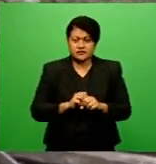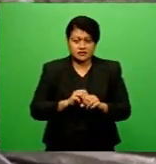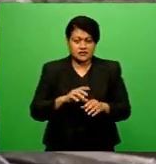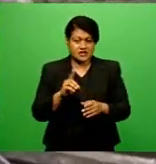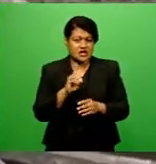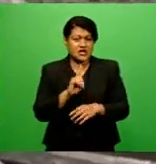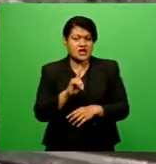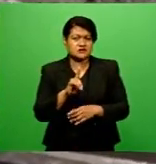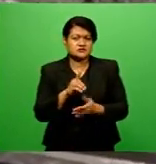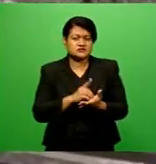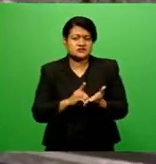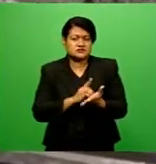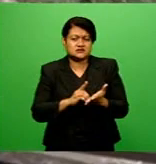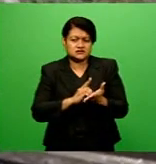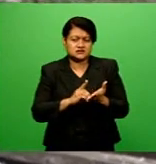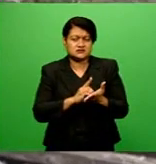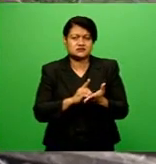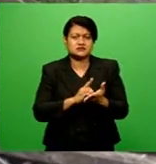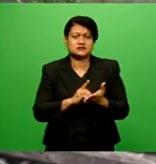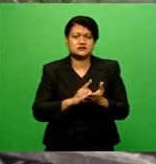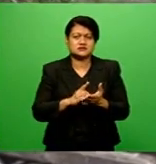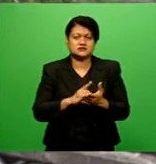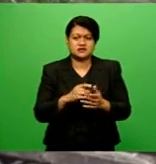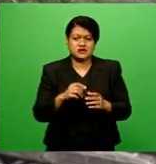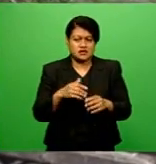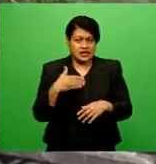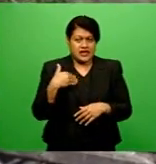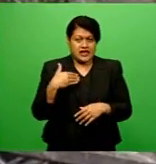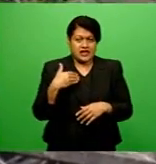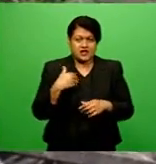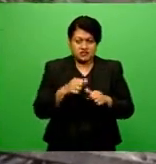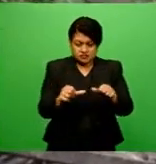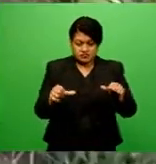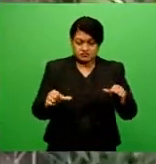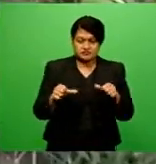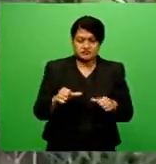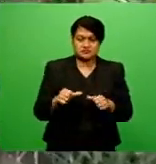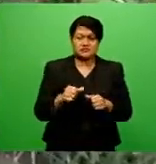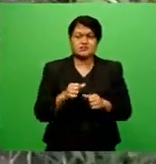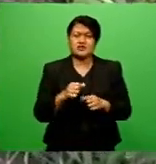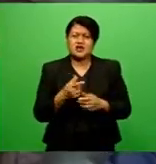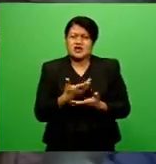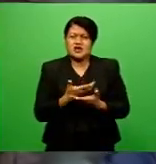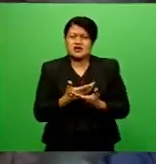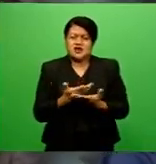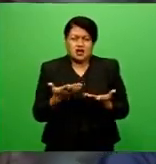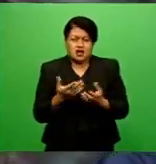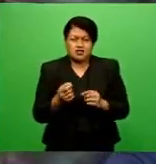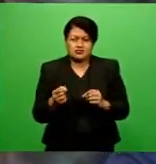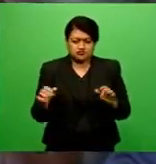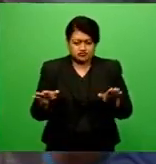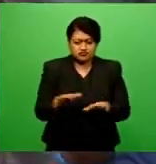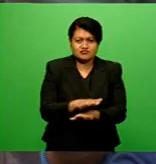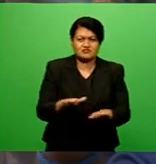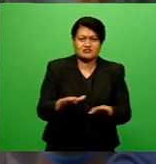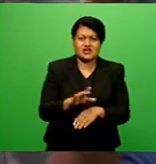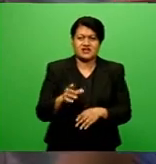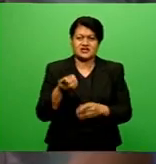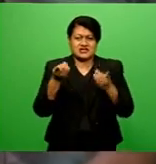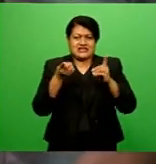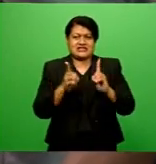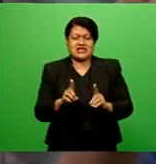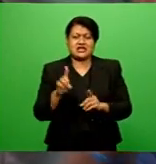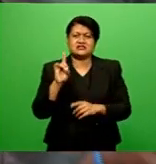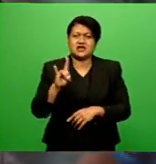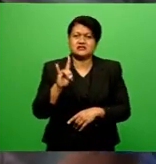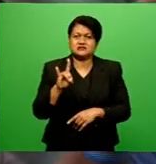the Ministries of Health and Agriculture are carefully disposing of dead animals. A lot of dead animals, and we have special